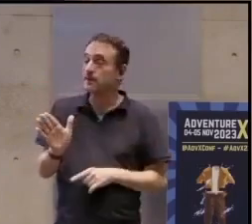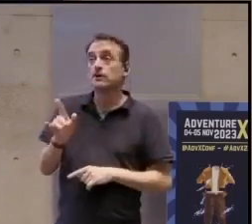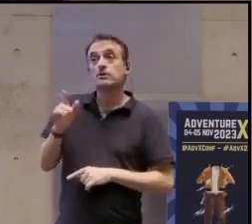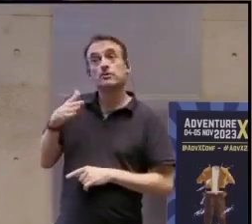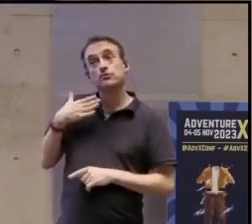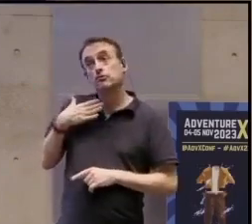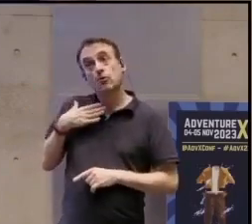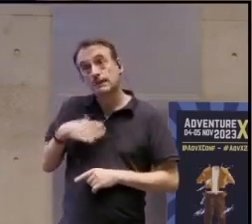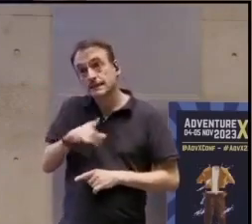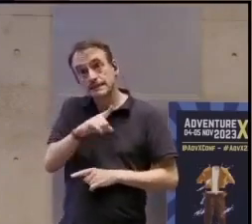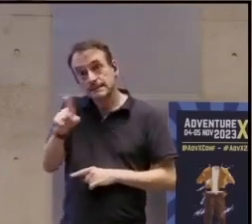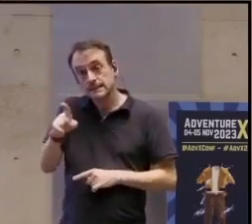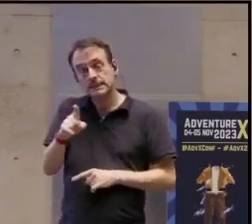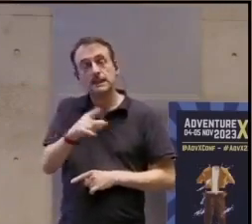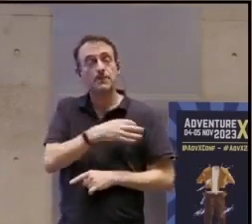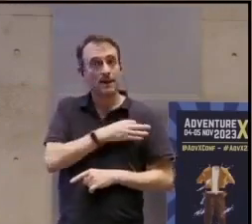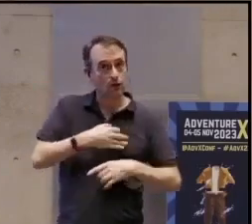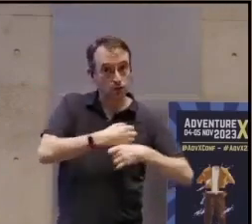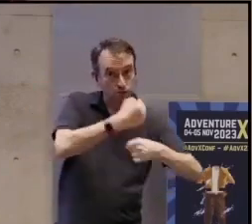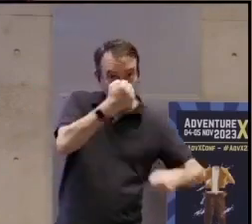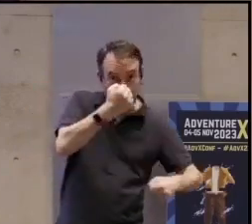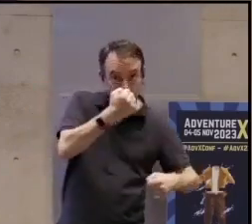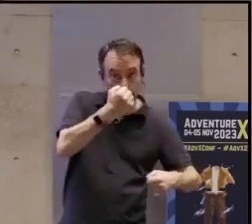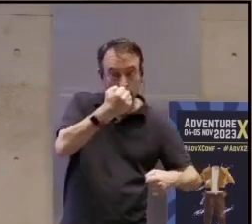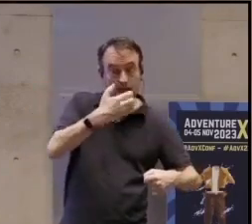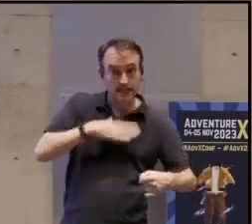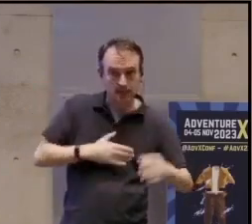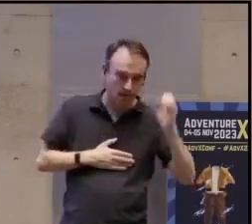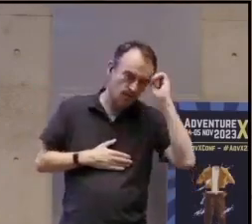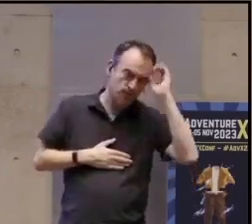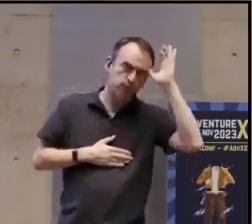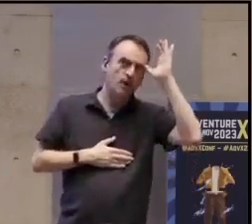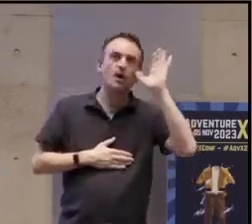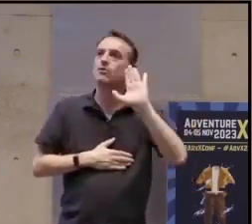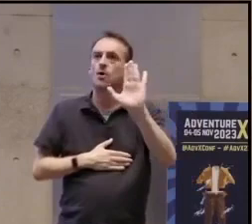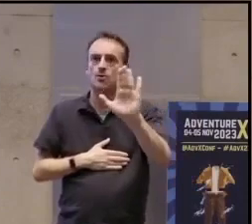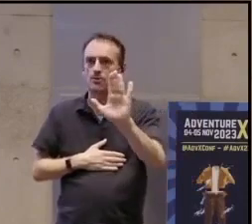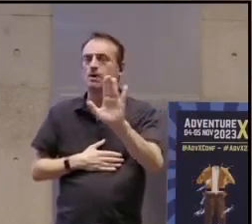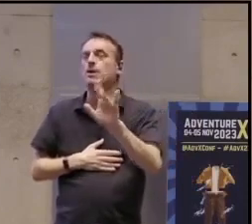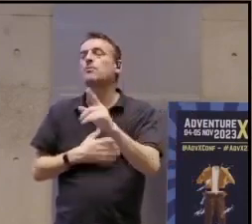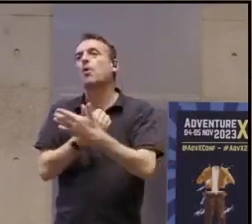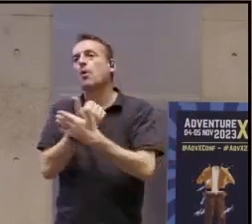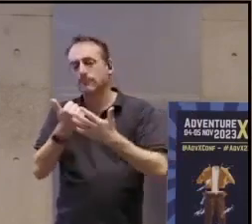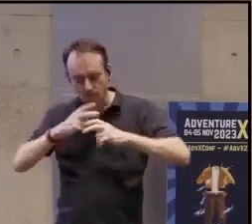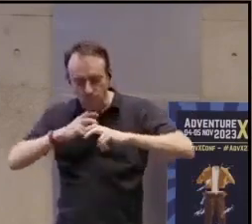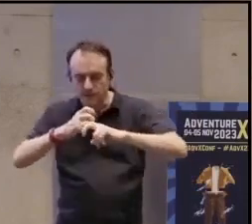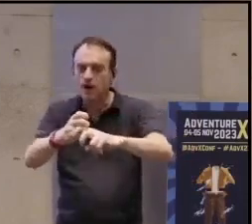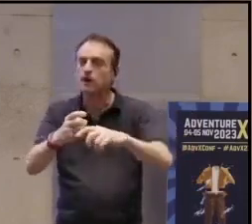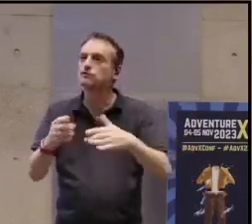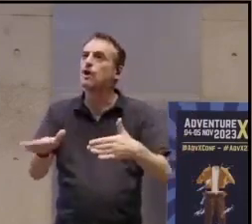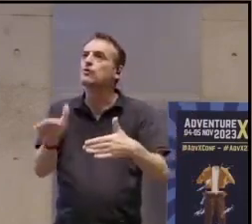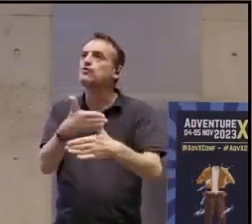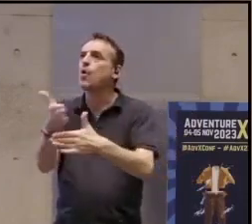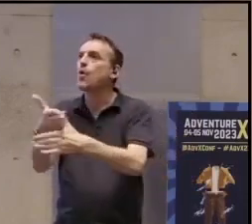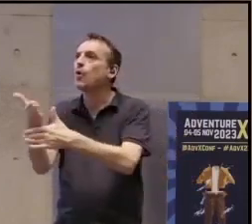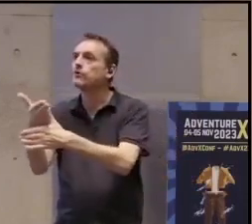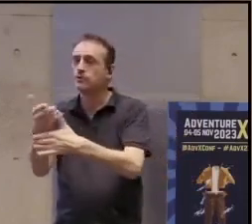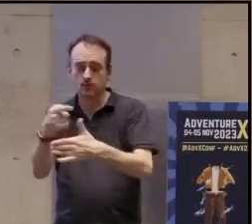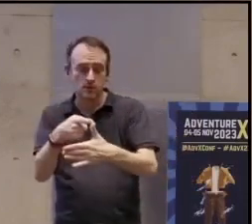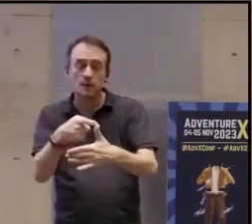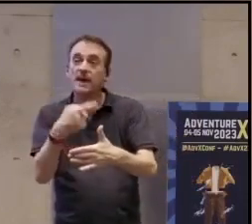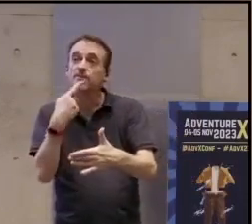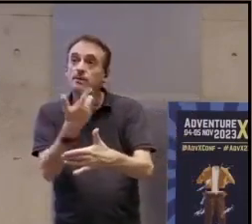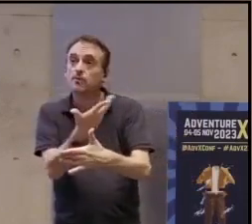to commit to this. All I'm saying is check your sources. There are many out there,